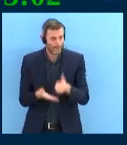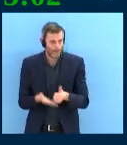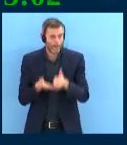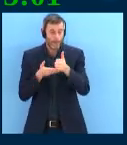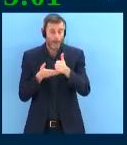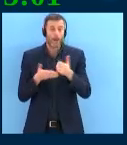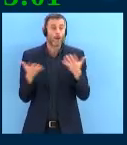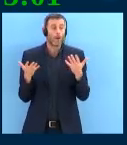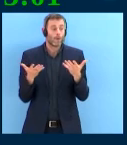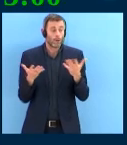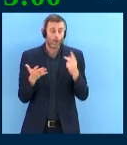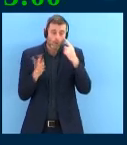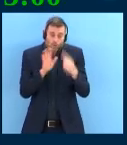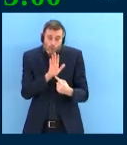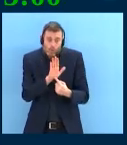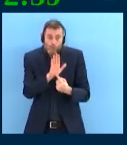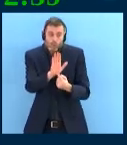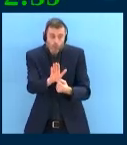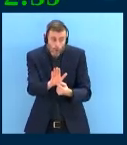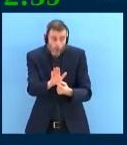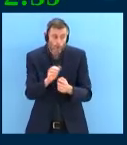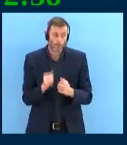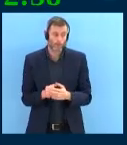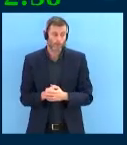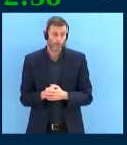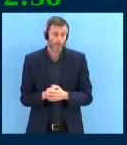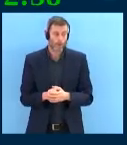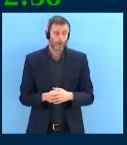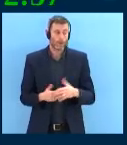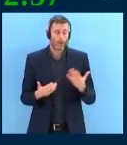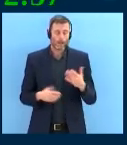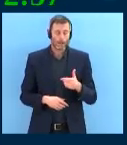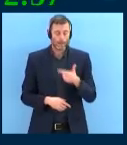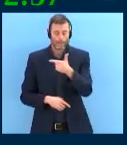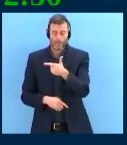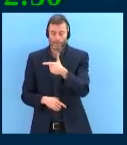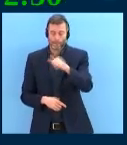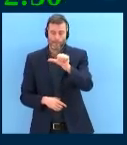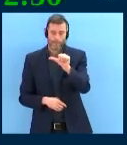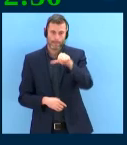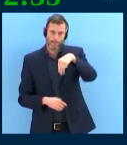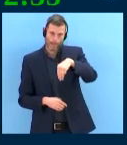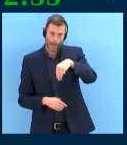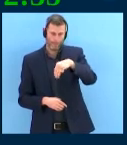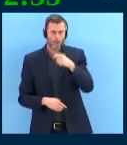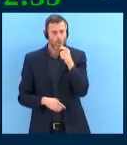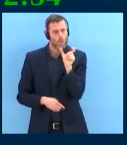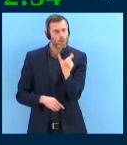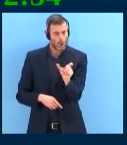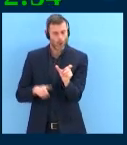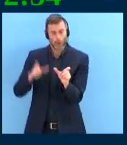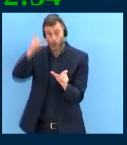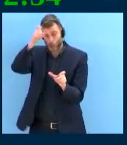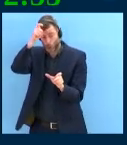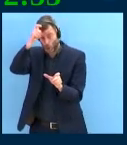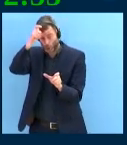but society as a whole. Whole means TAM in Turkish. We chose TAM as a name for the museum we are